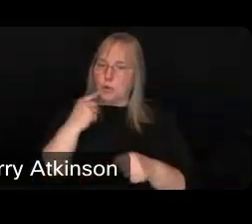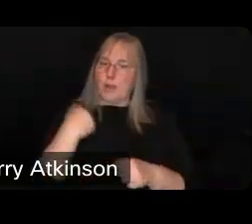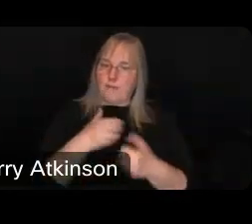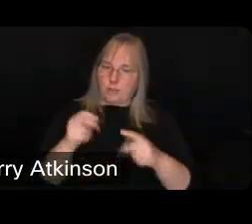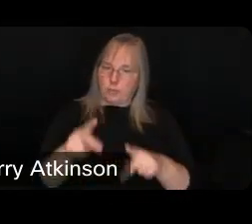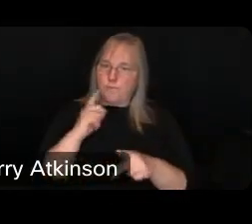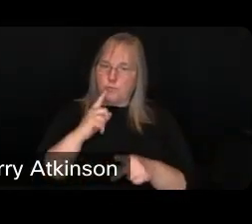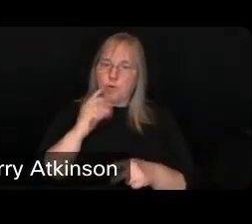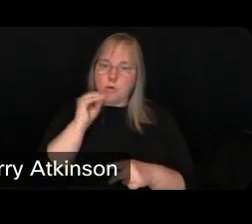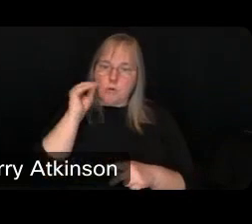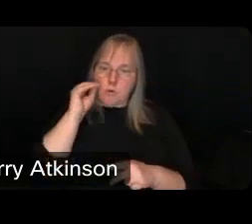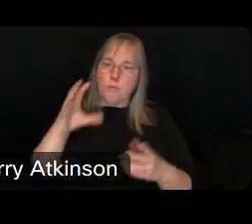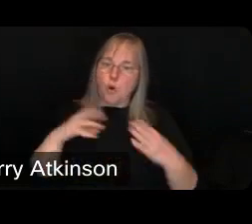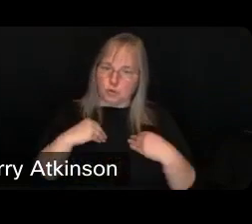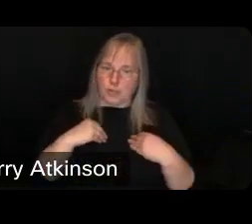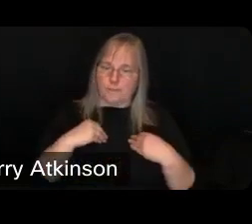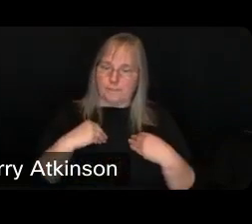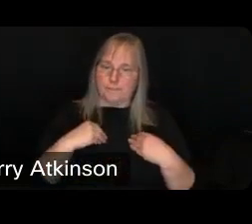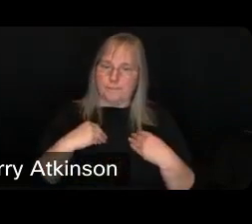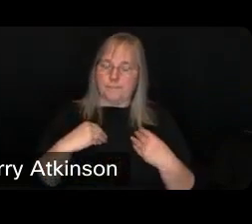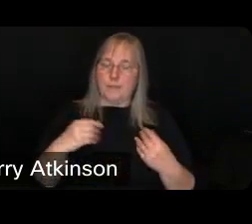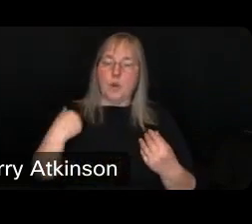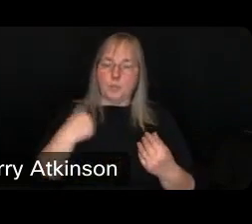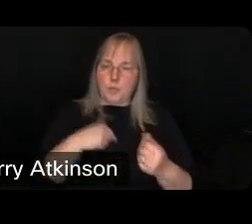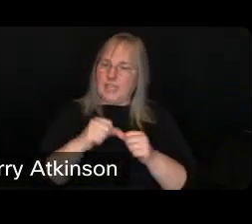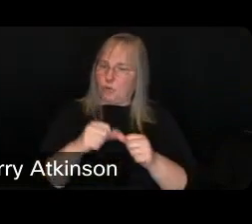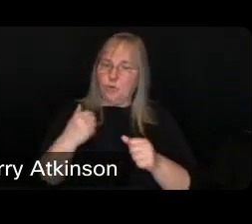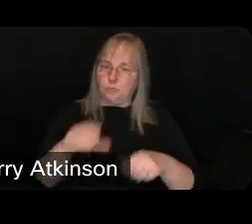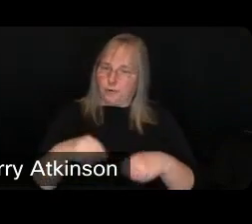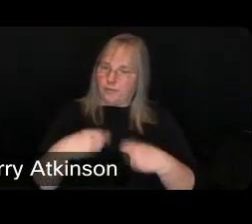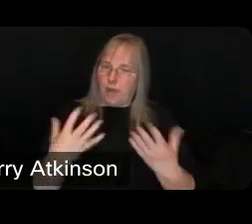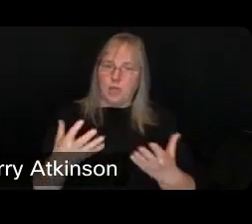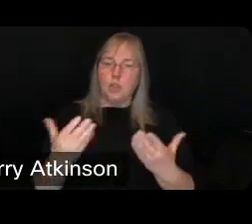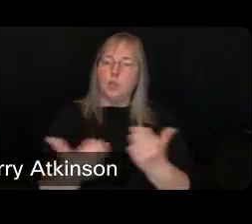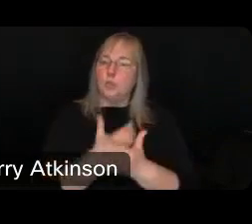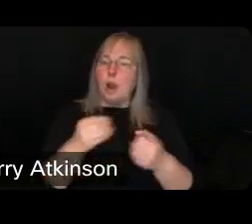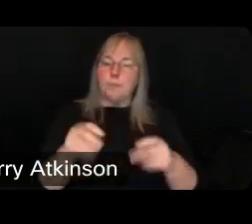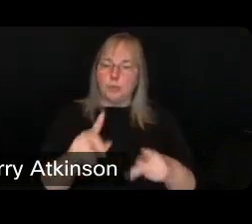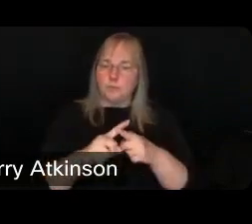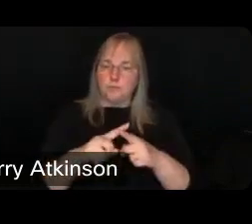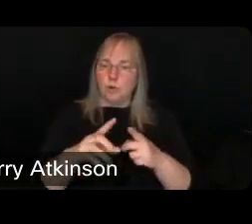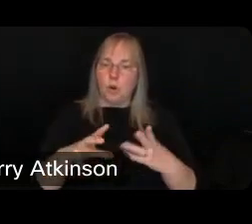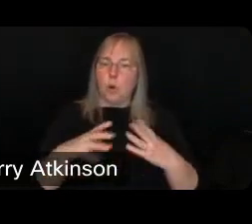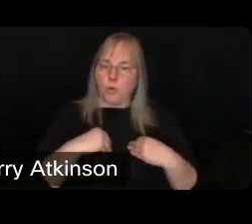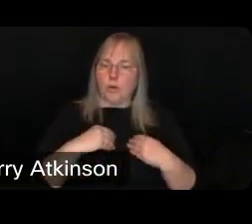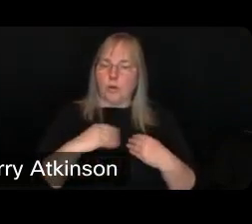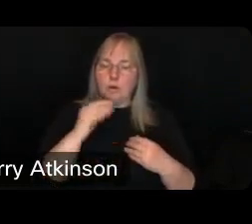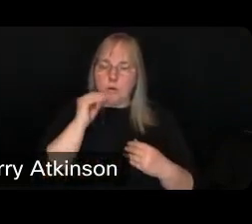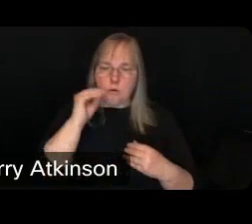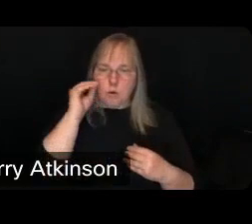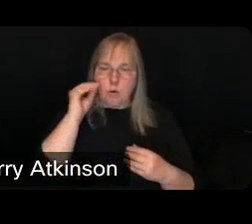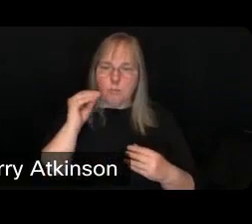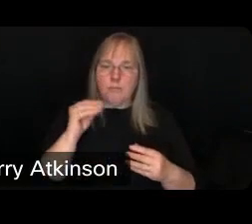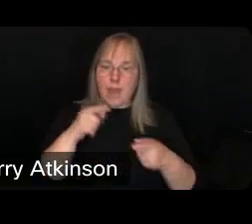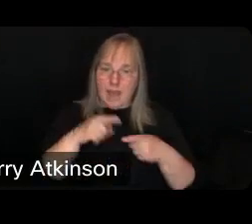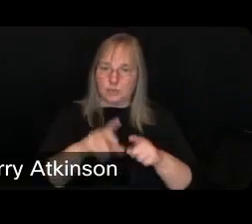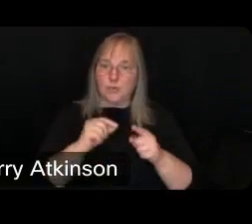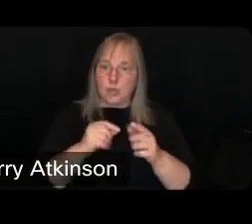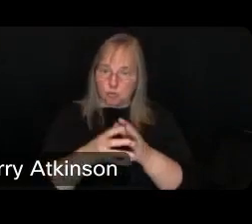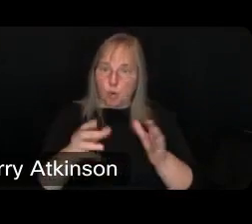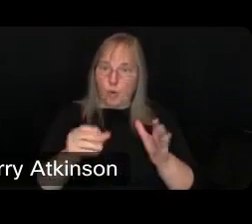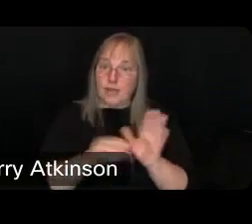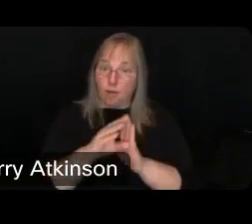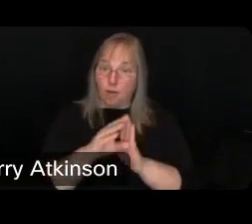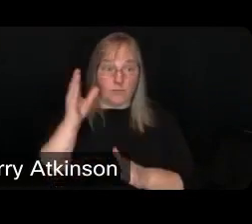ownership. We continue to have new opportunities for home ownership as we grow and develop in the future. And then there's a chapter called Quality by Design, which